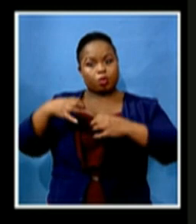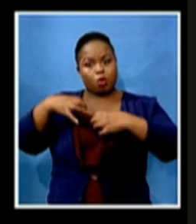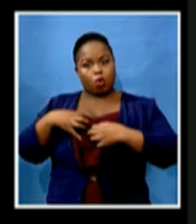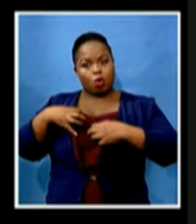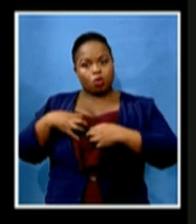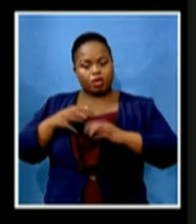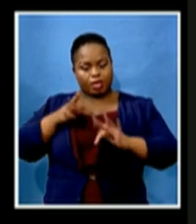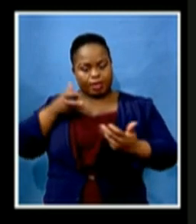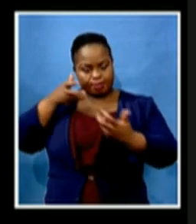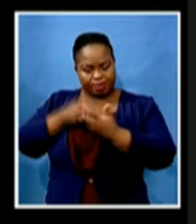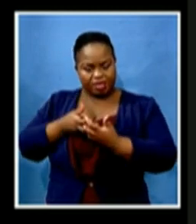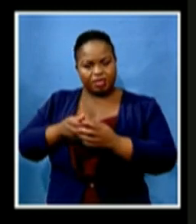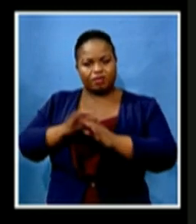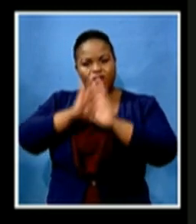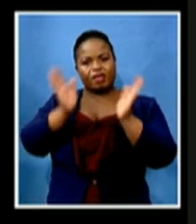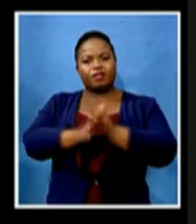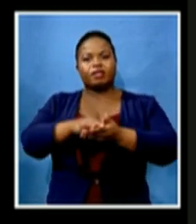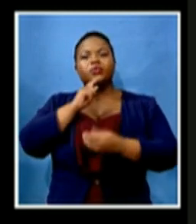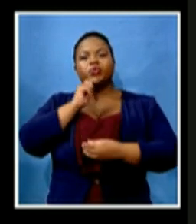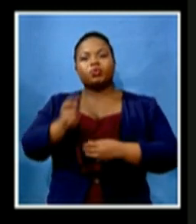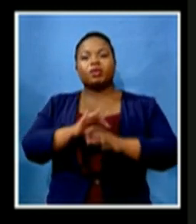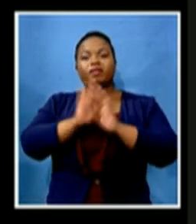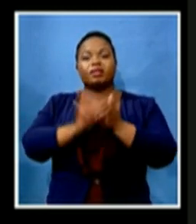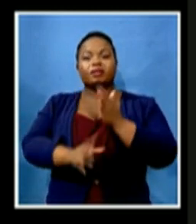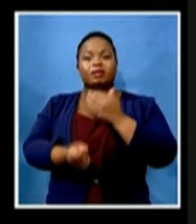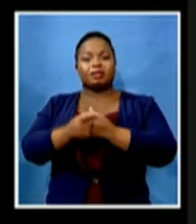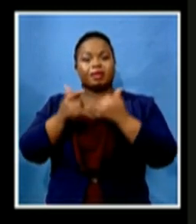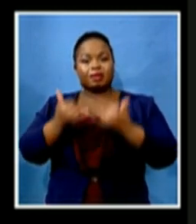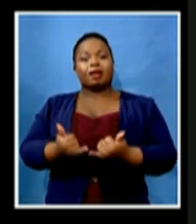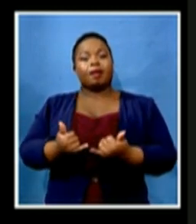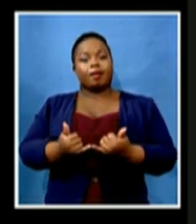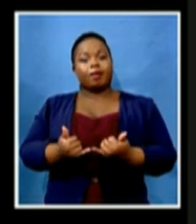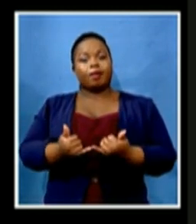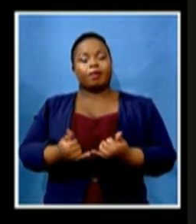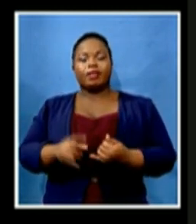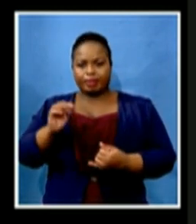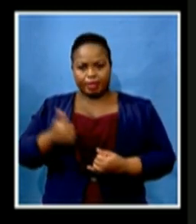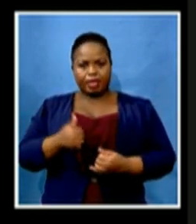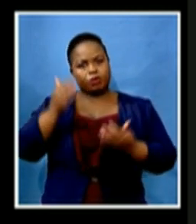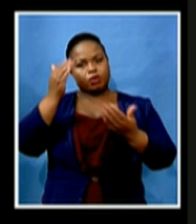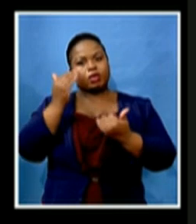predict what we see today and then extrapolate from there. Thank you very much.